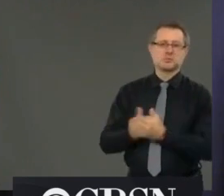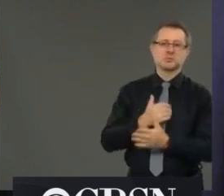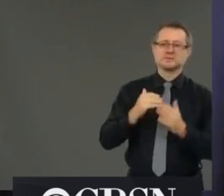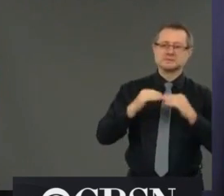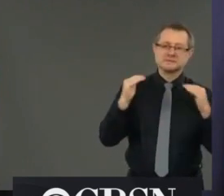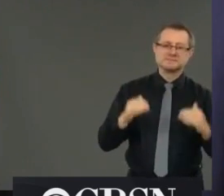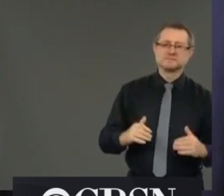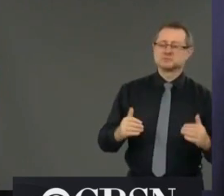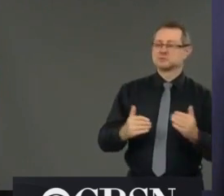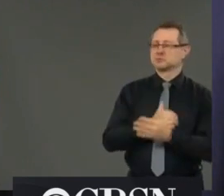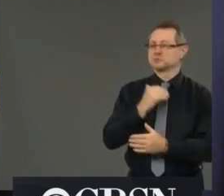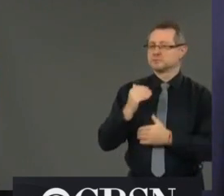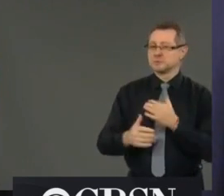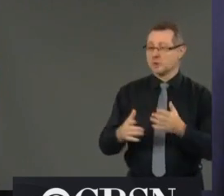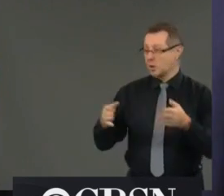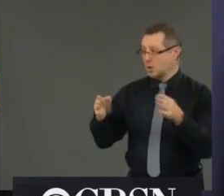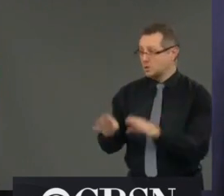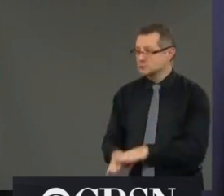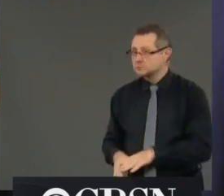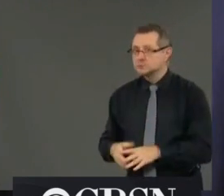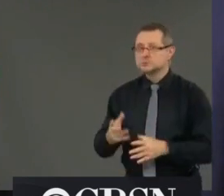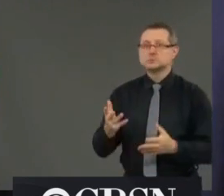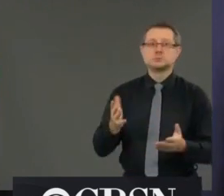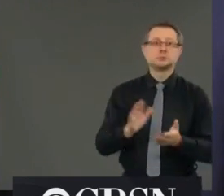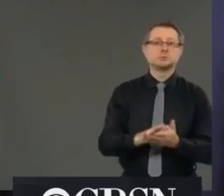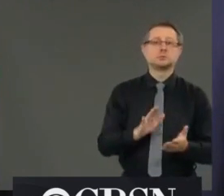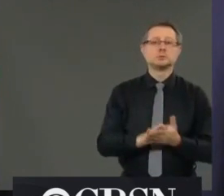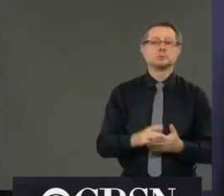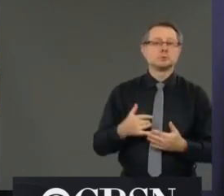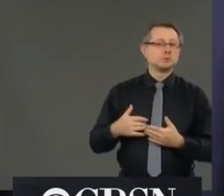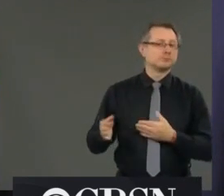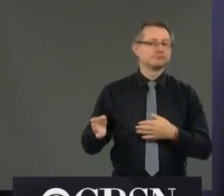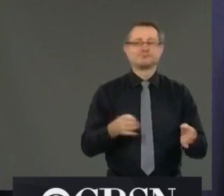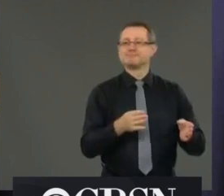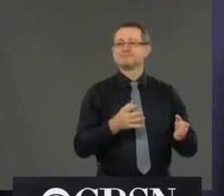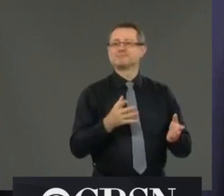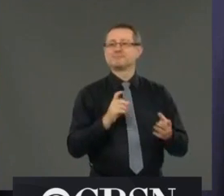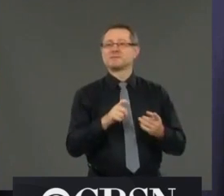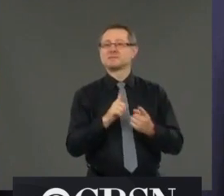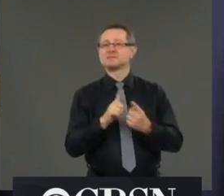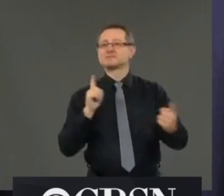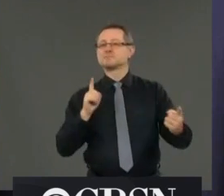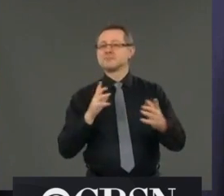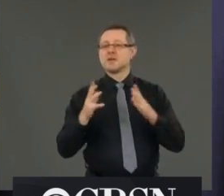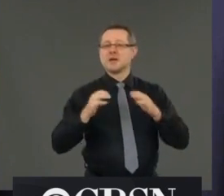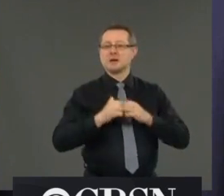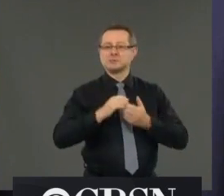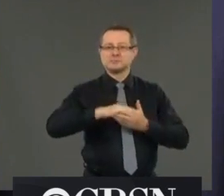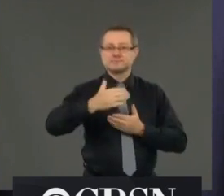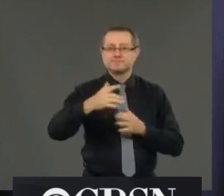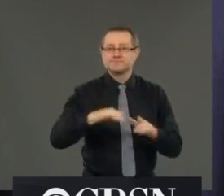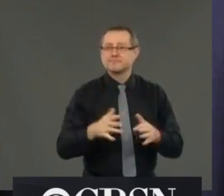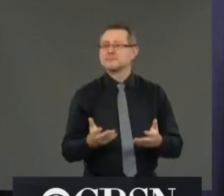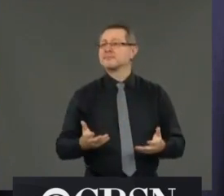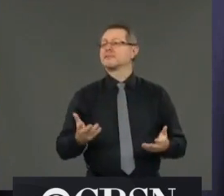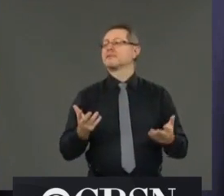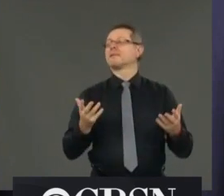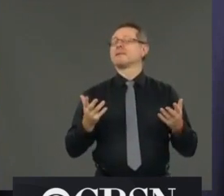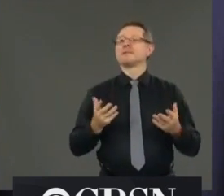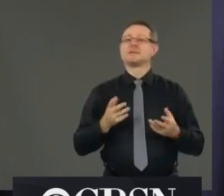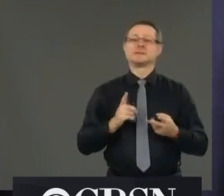close down schools, we had to rapidly transition to remote learning. And frankly, the system